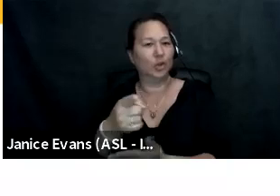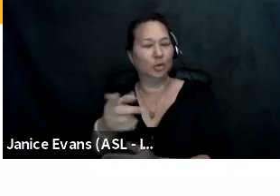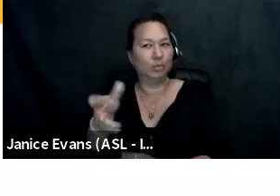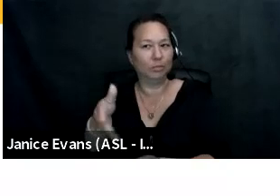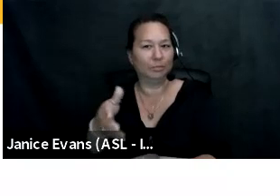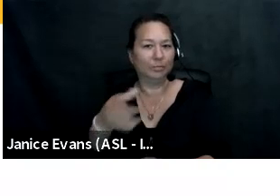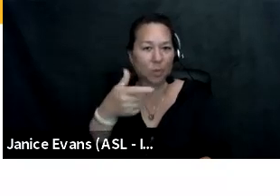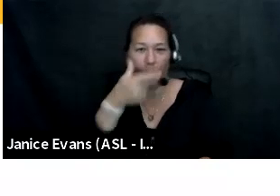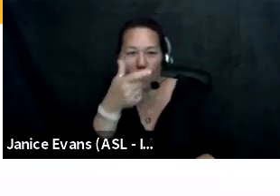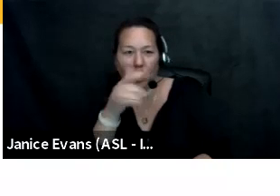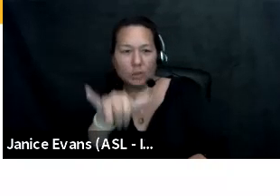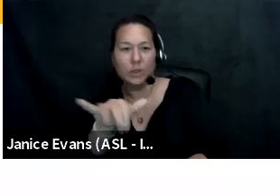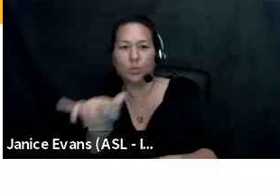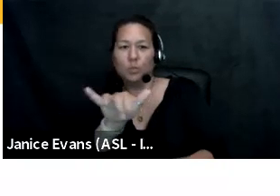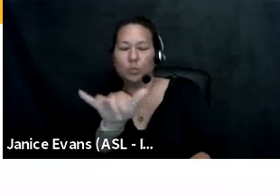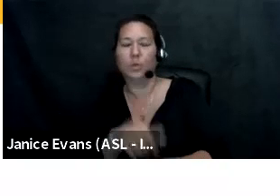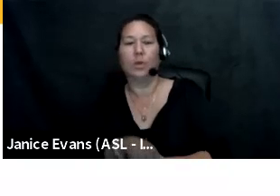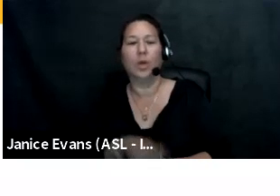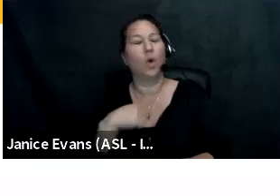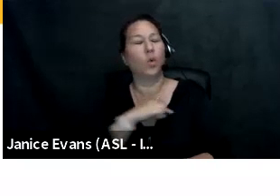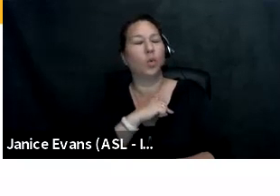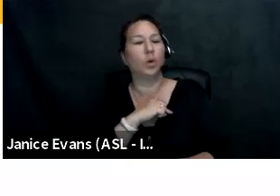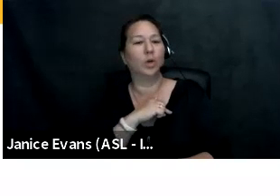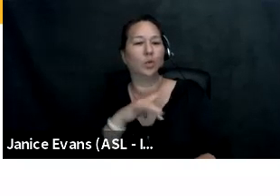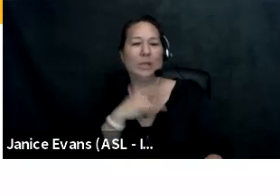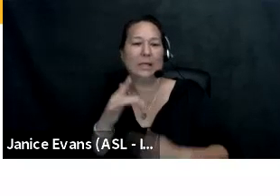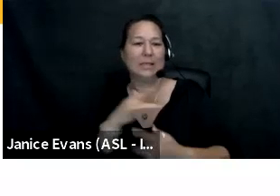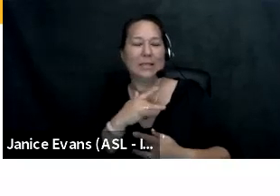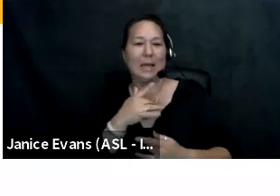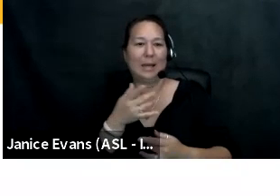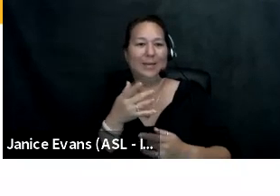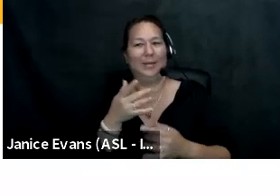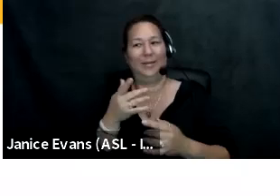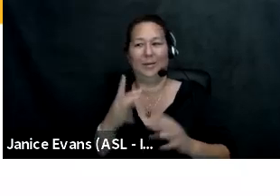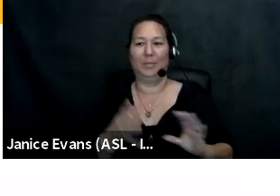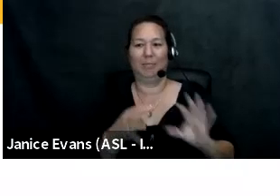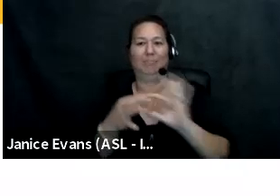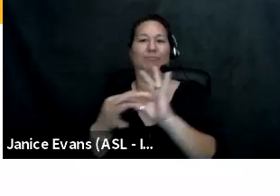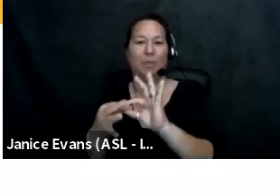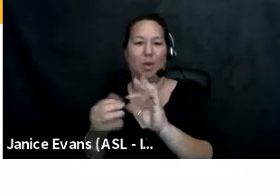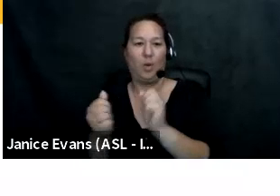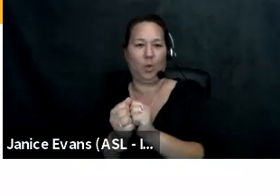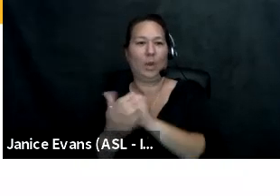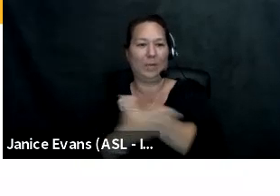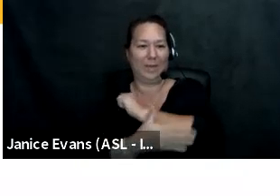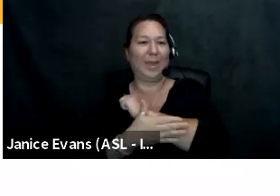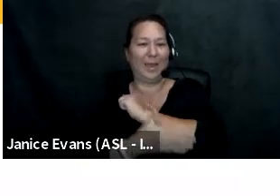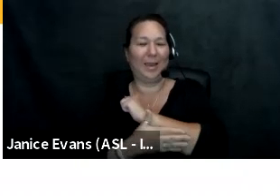well. But we are very excited to be aligned here with the county presenting this great work